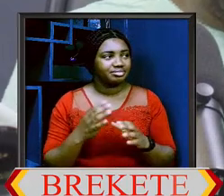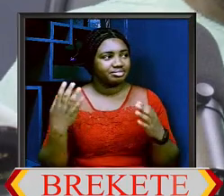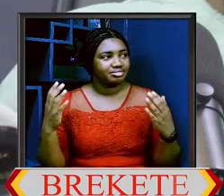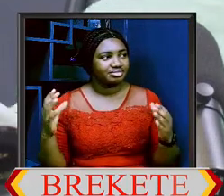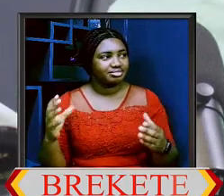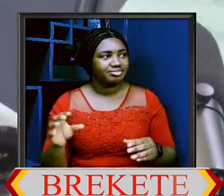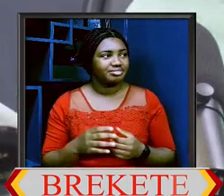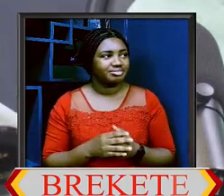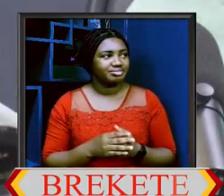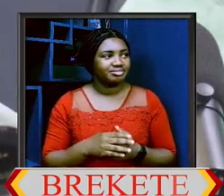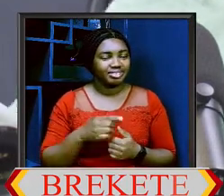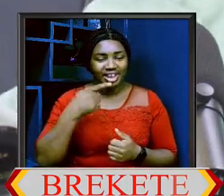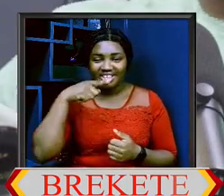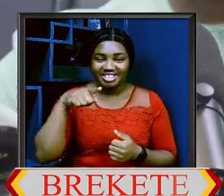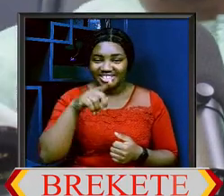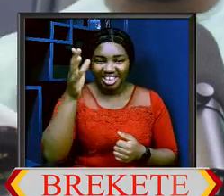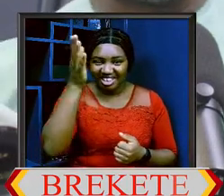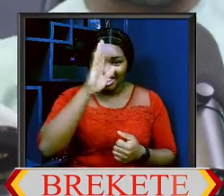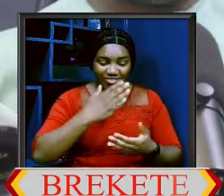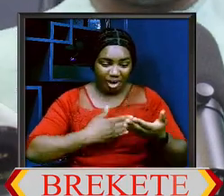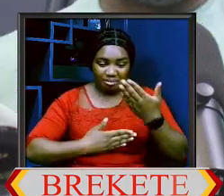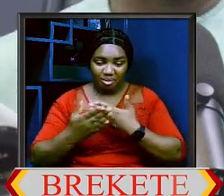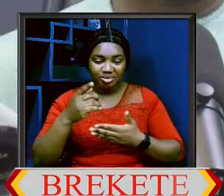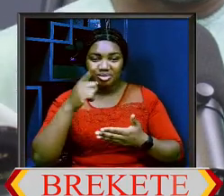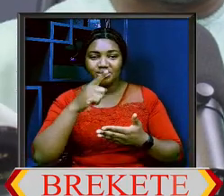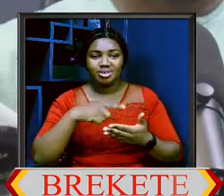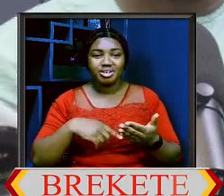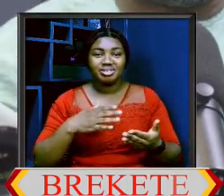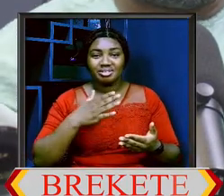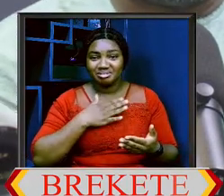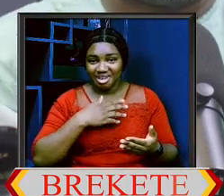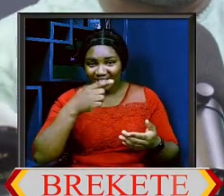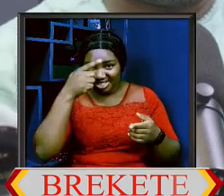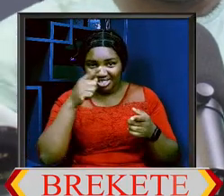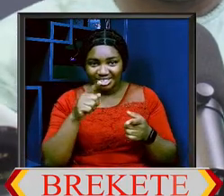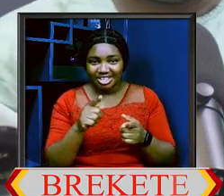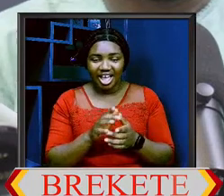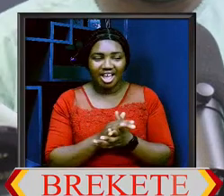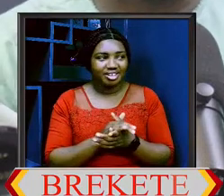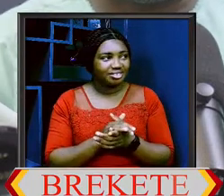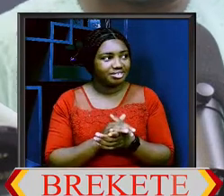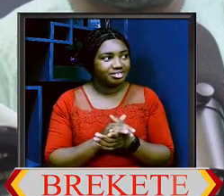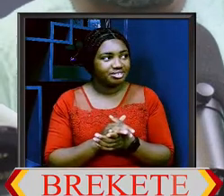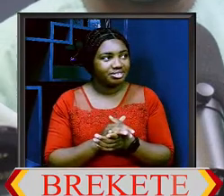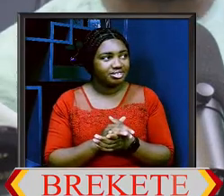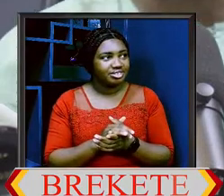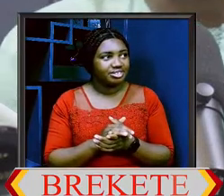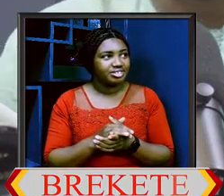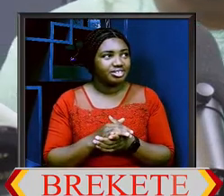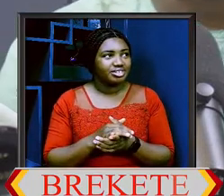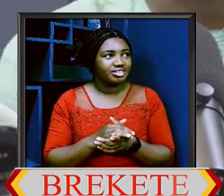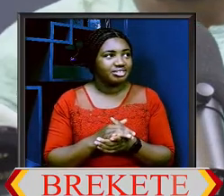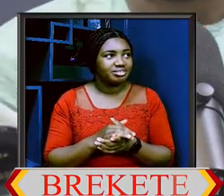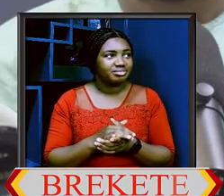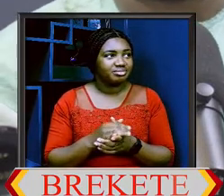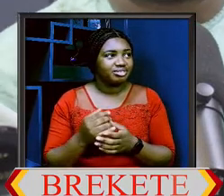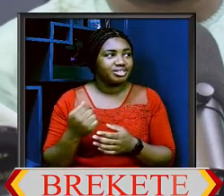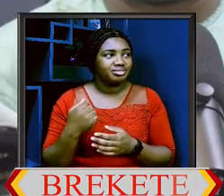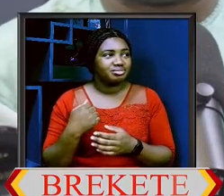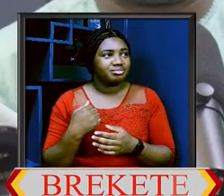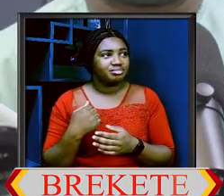much snake BB my sister now so we suck for